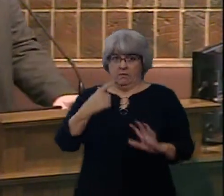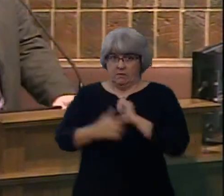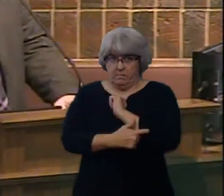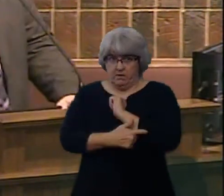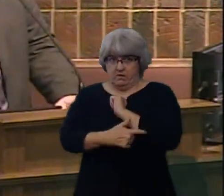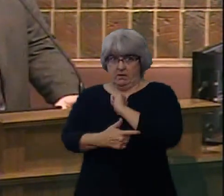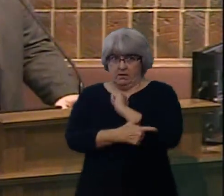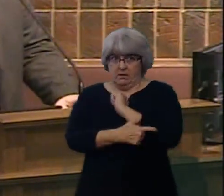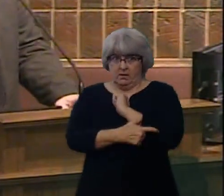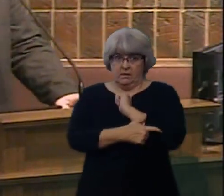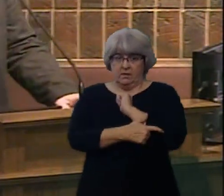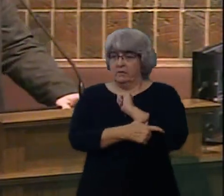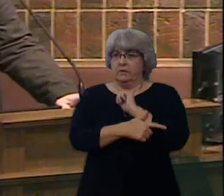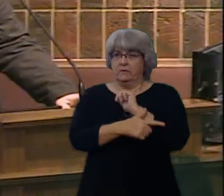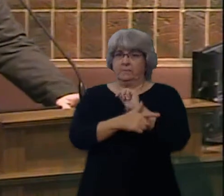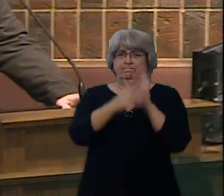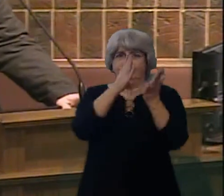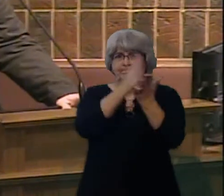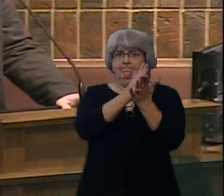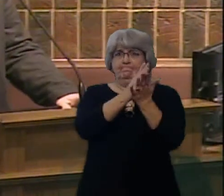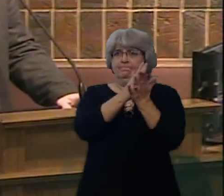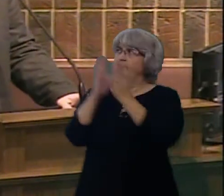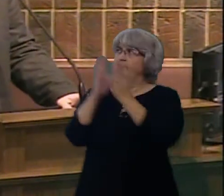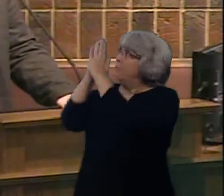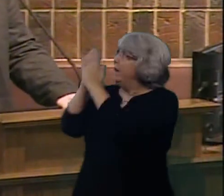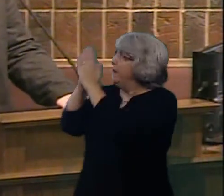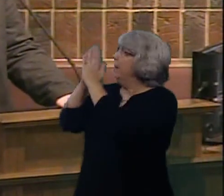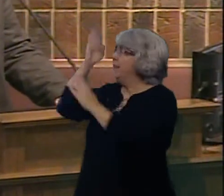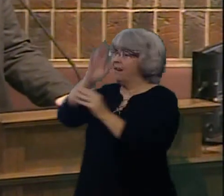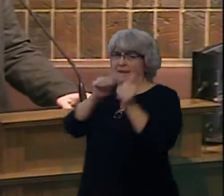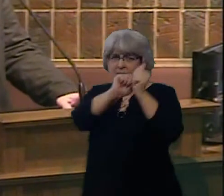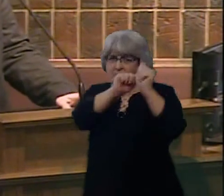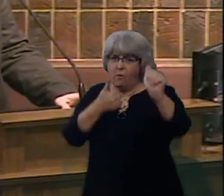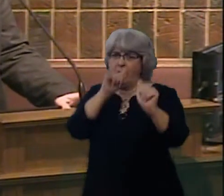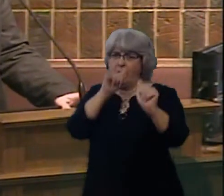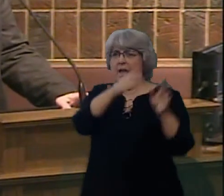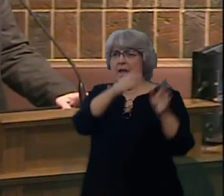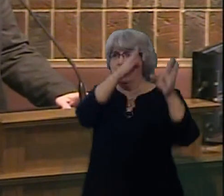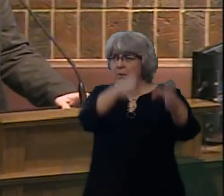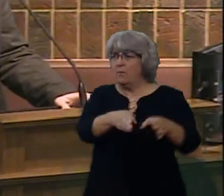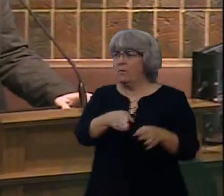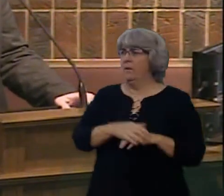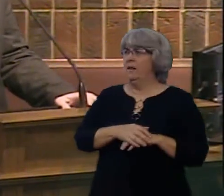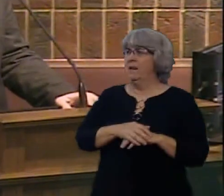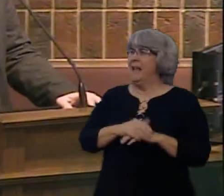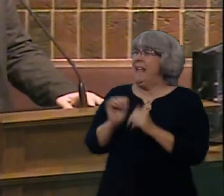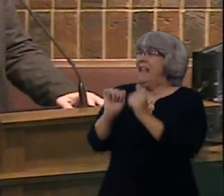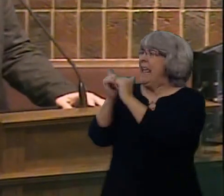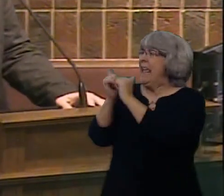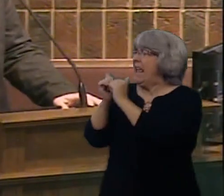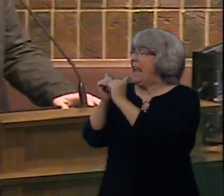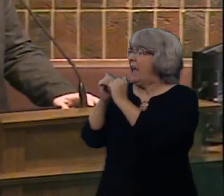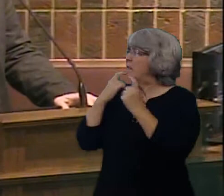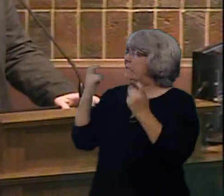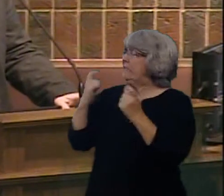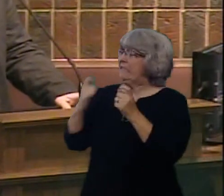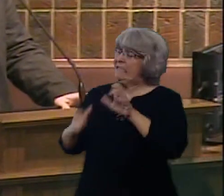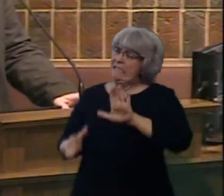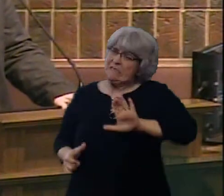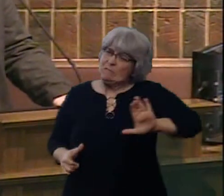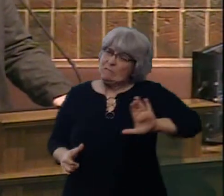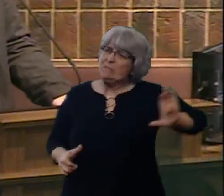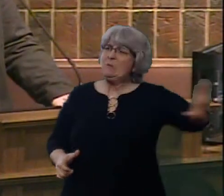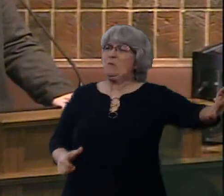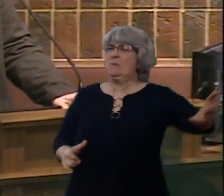possible, pray about it before you go into it. Find a way to push the sin away. Not